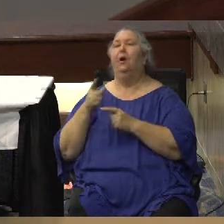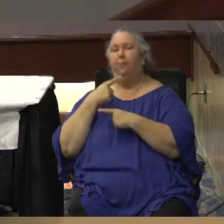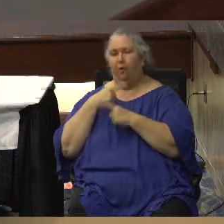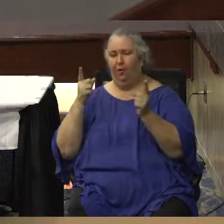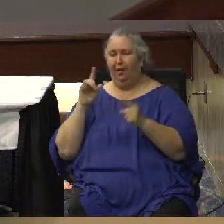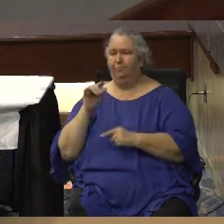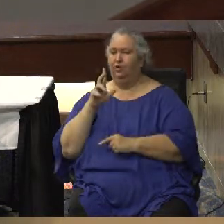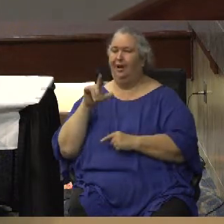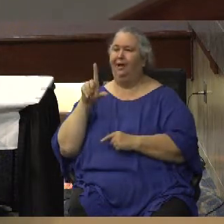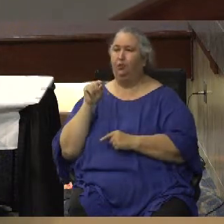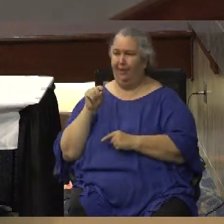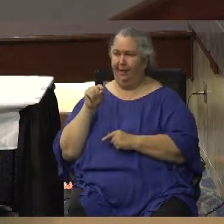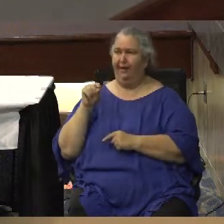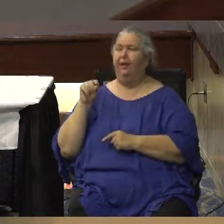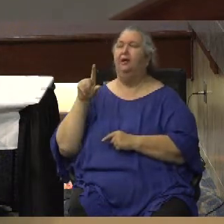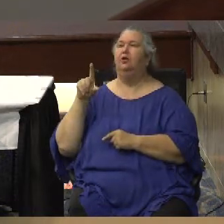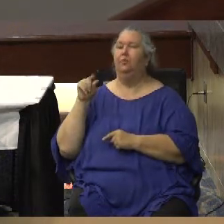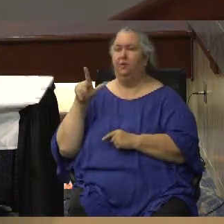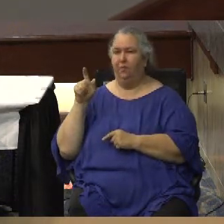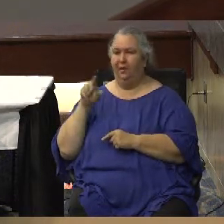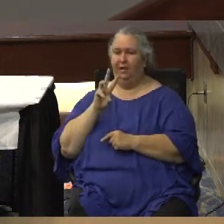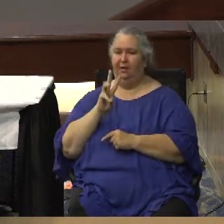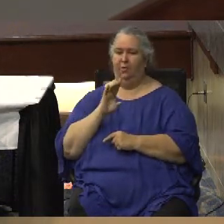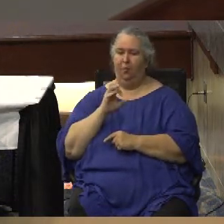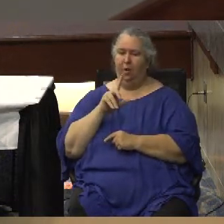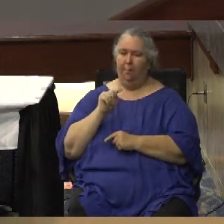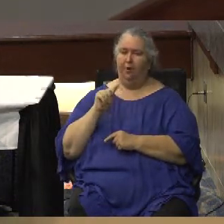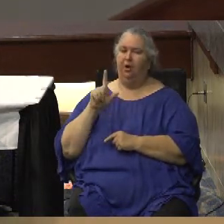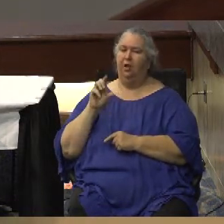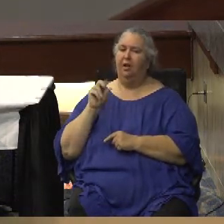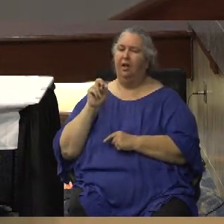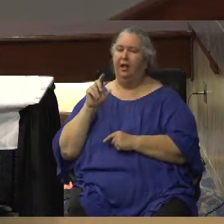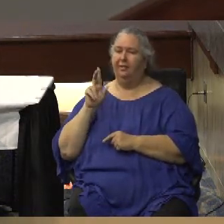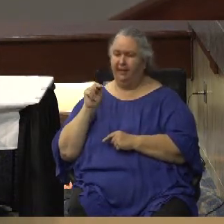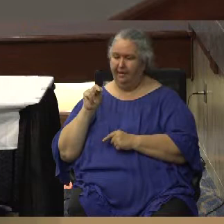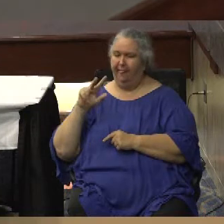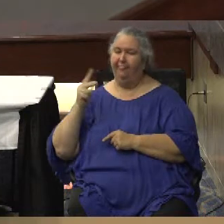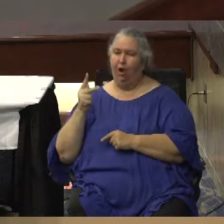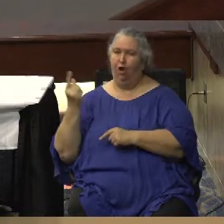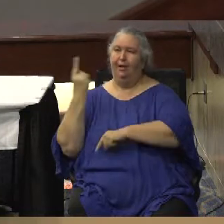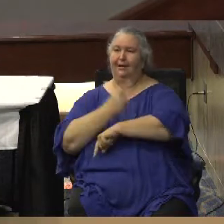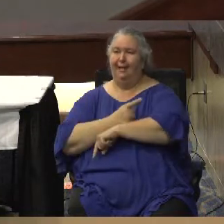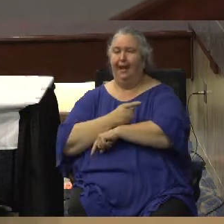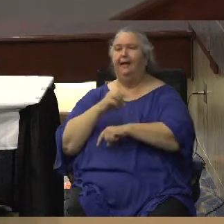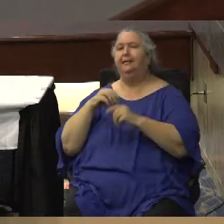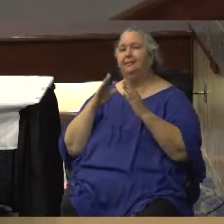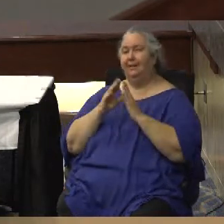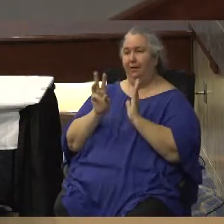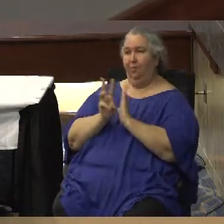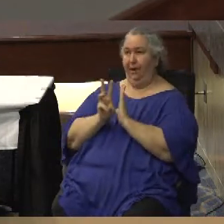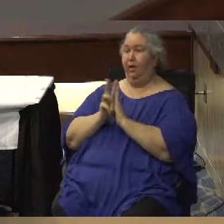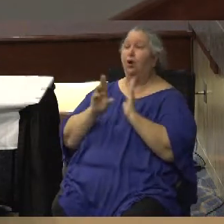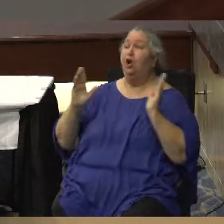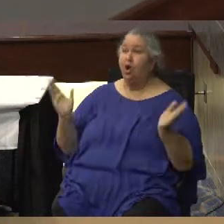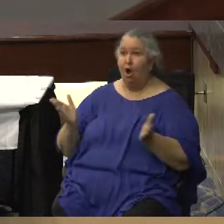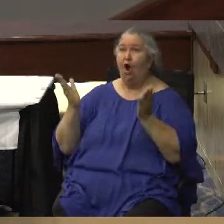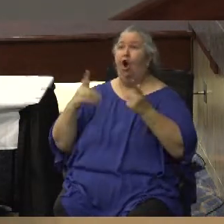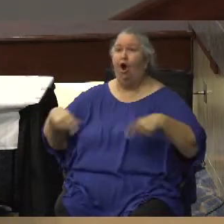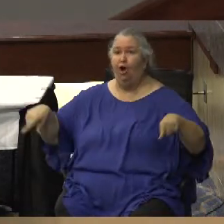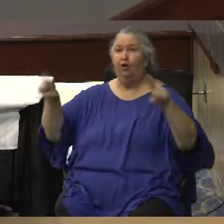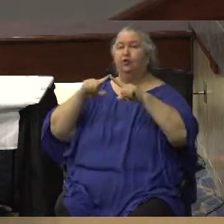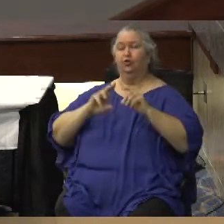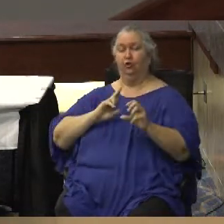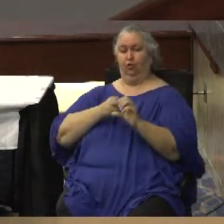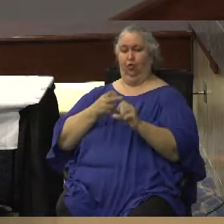July 20th, 2021 as Wilbert London III Day in the city of Waco and urge the people of Waco to join with the city